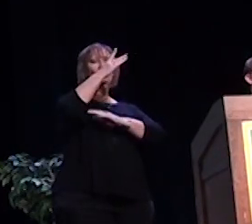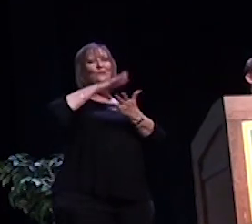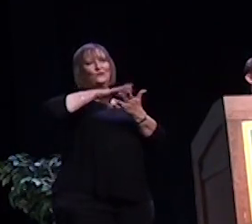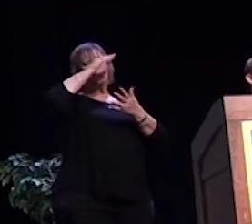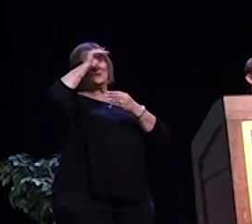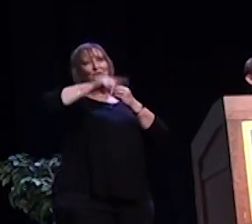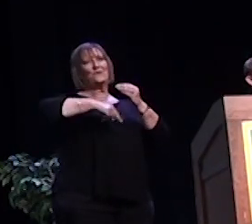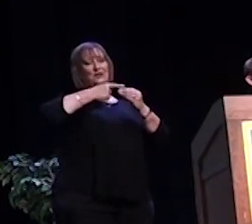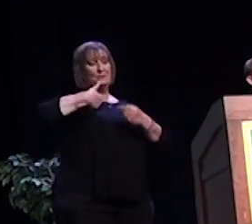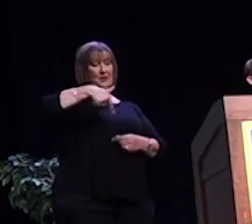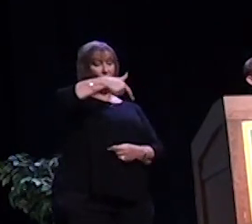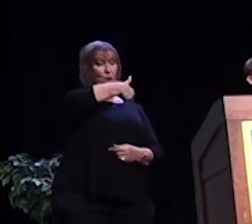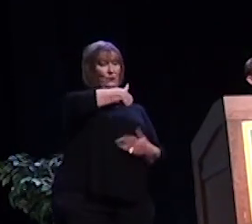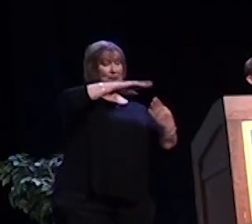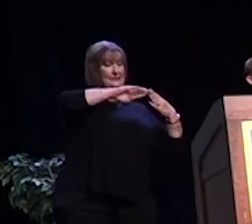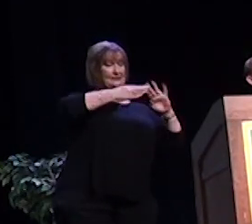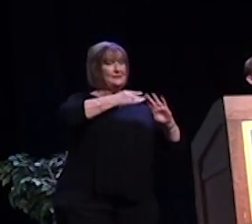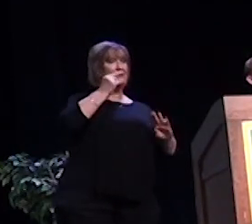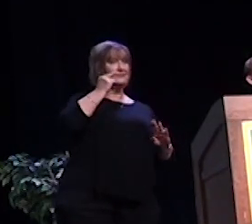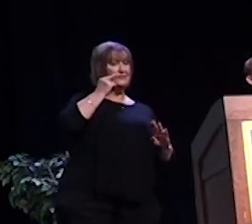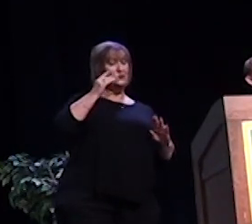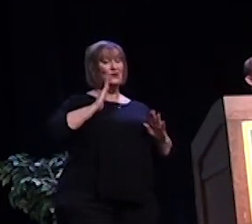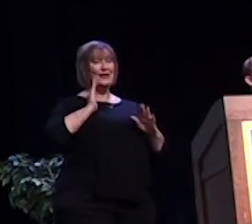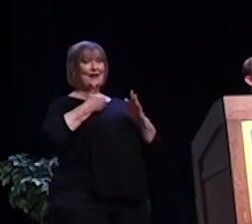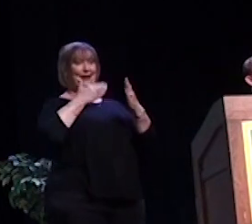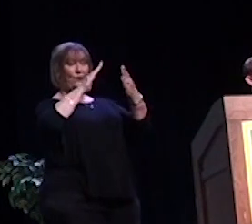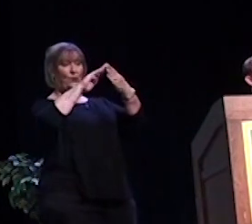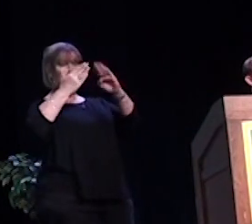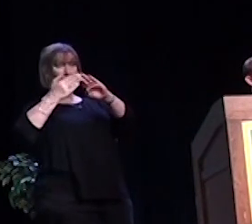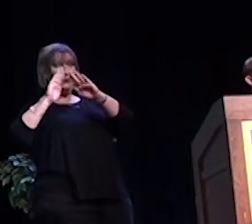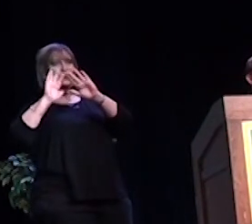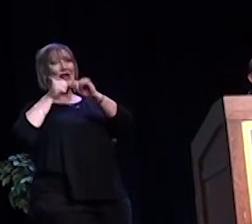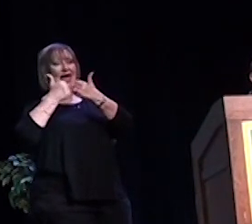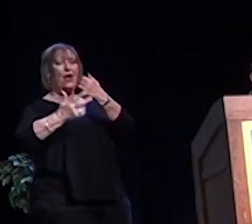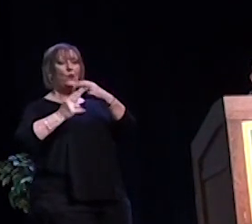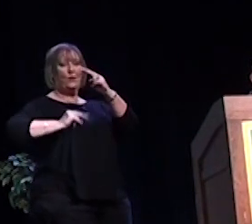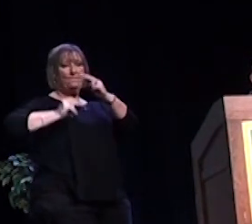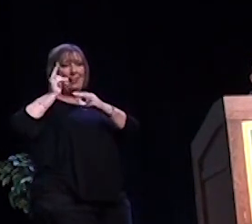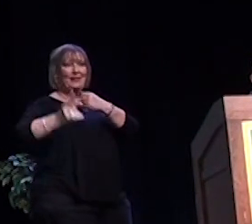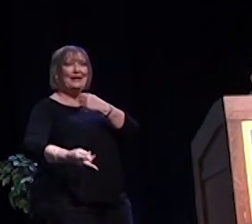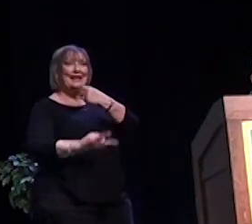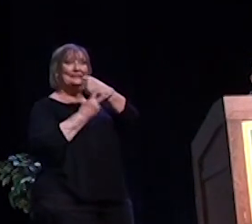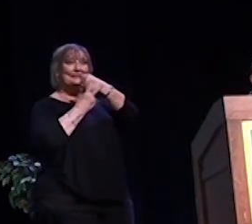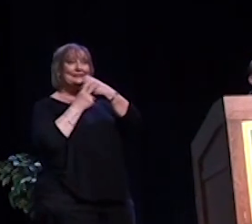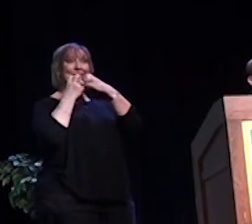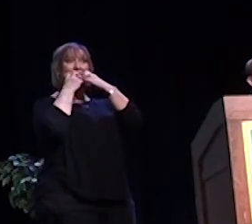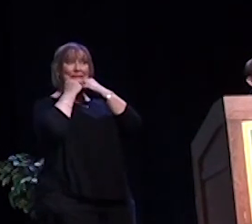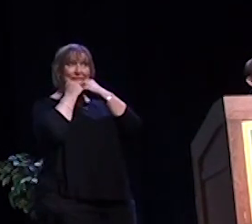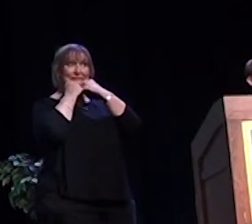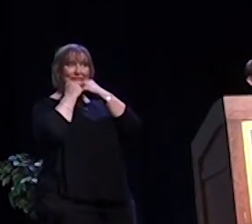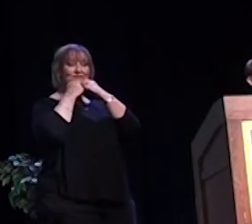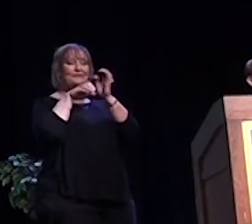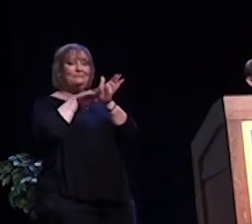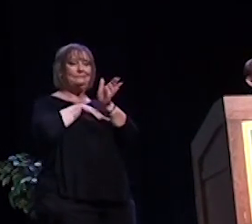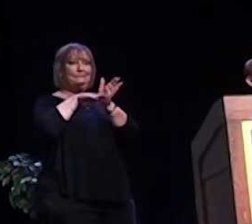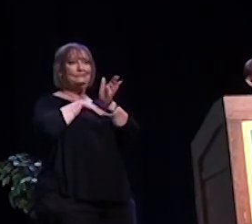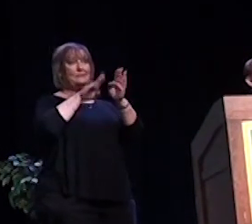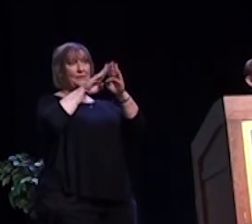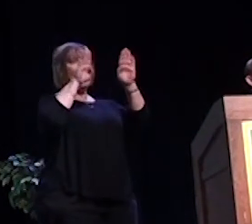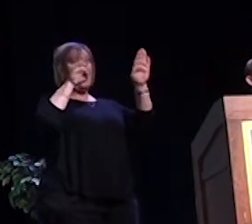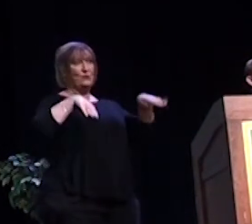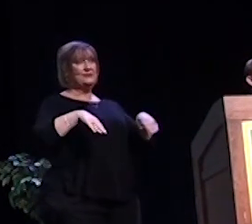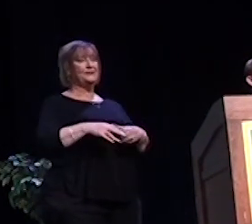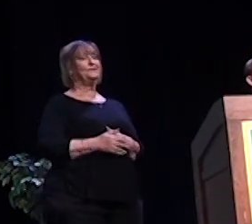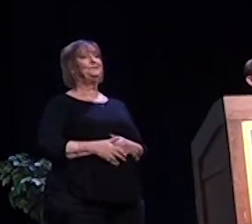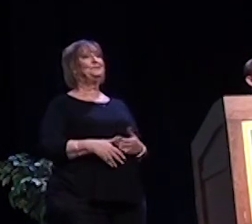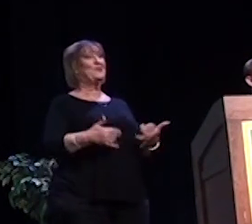about what we do as a city and as a community to build and preserve affordable housing. So this session is a little